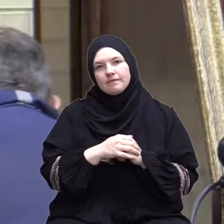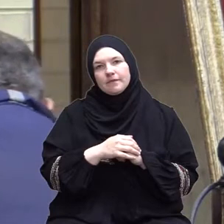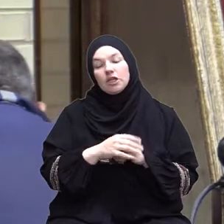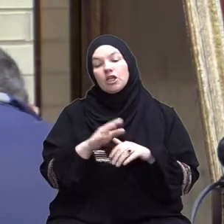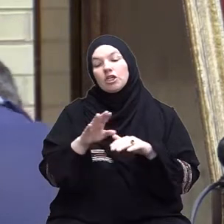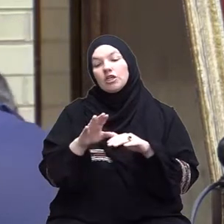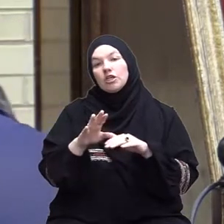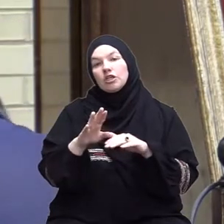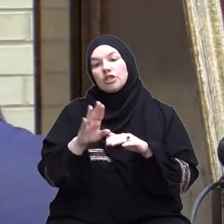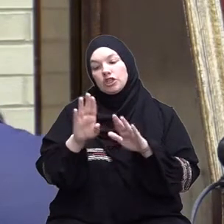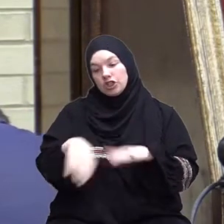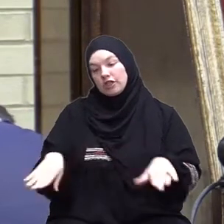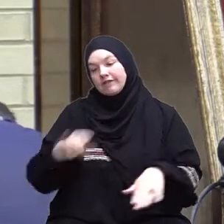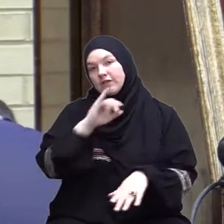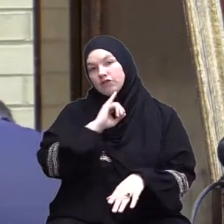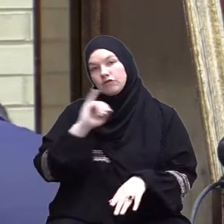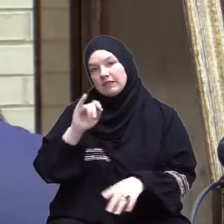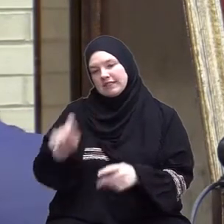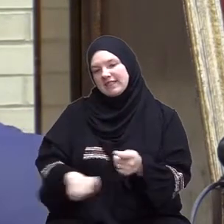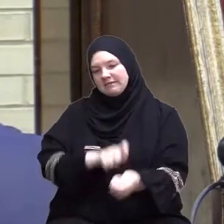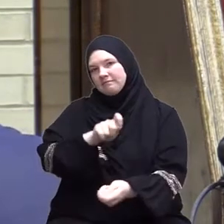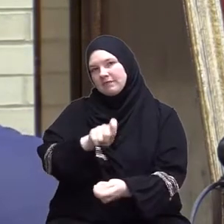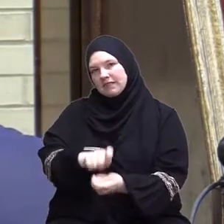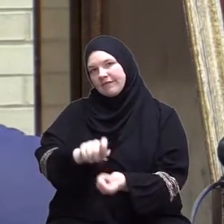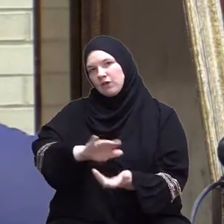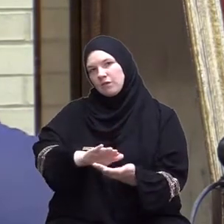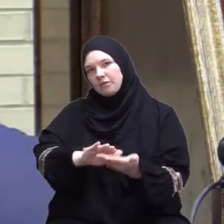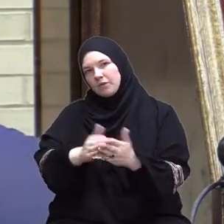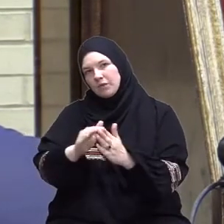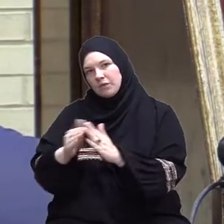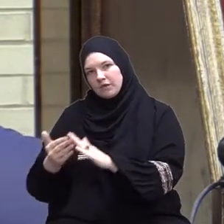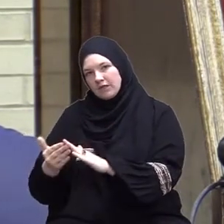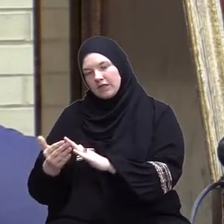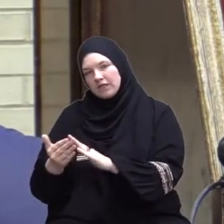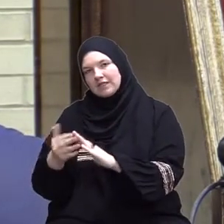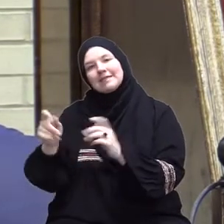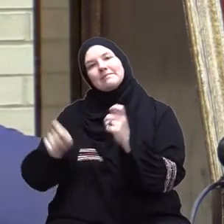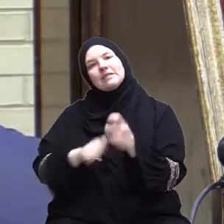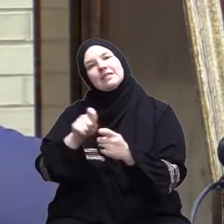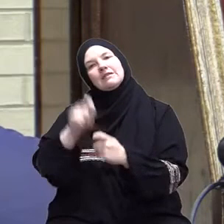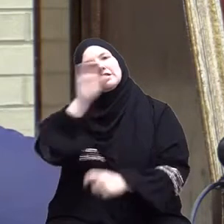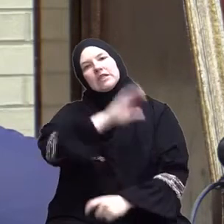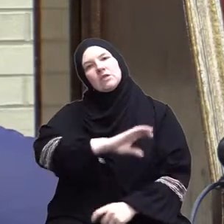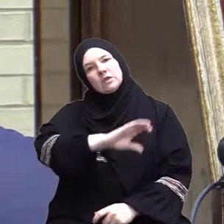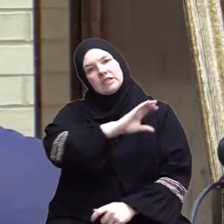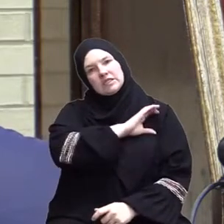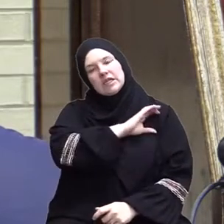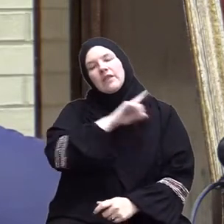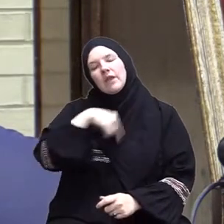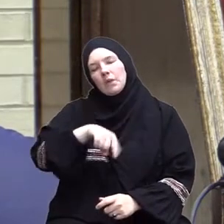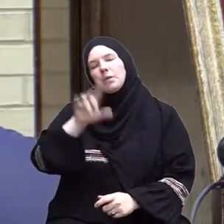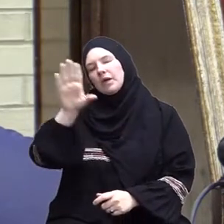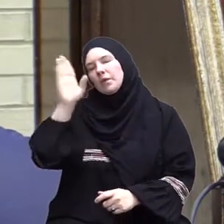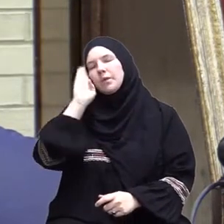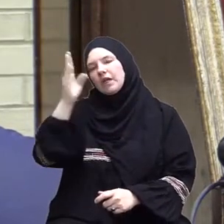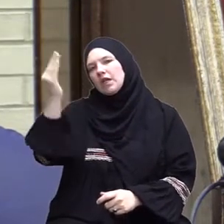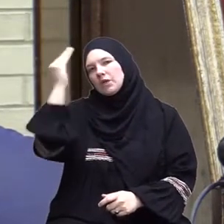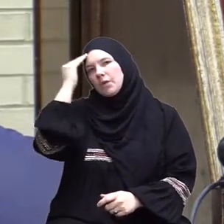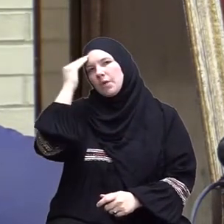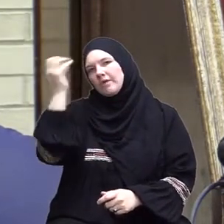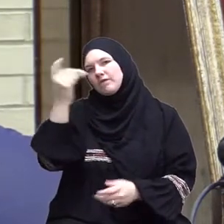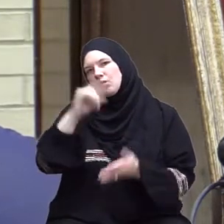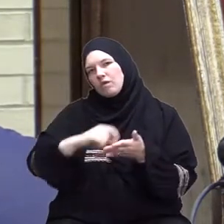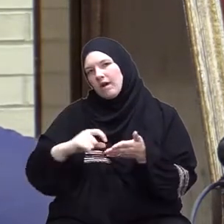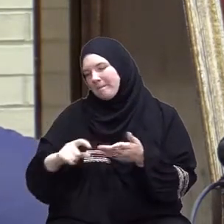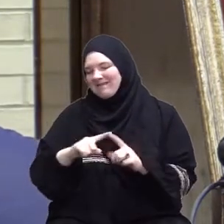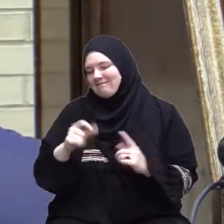children of Israel signifies a specific community with certain characteristics that we will get to know in few ayat,